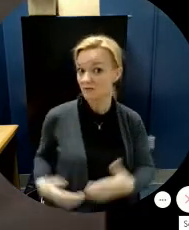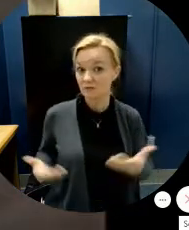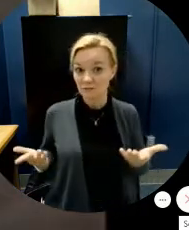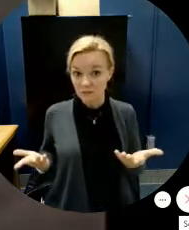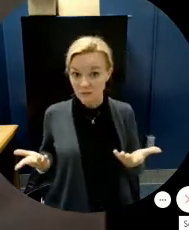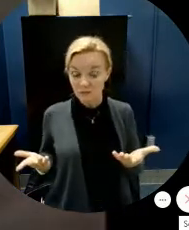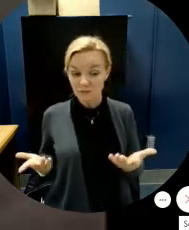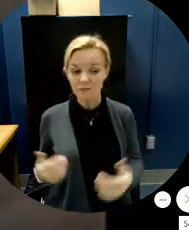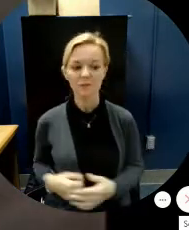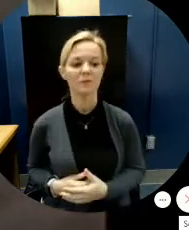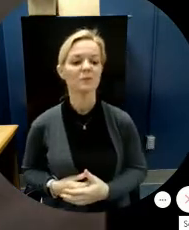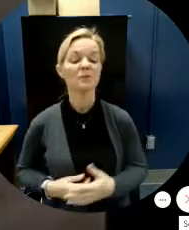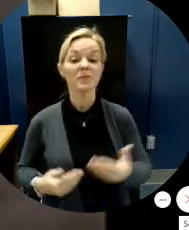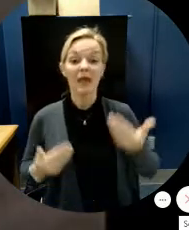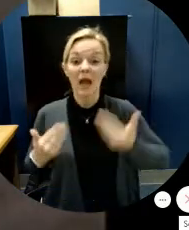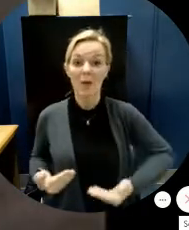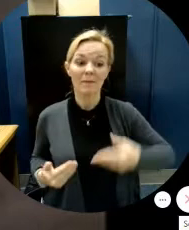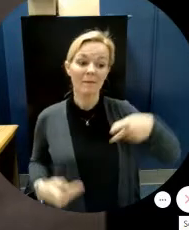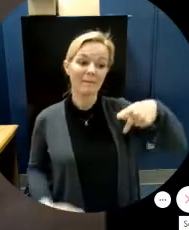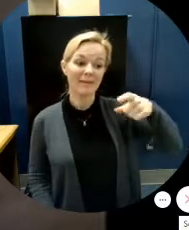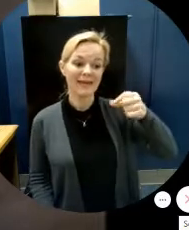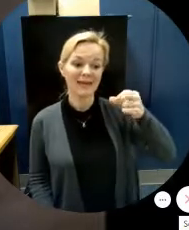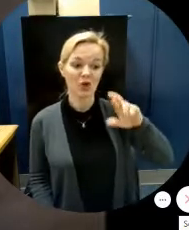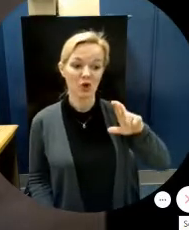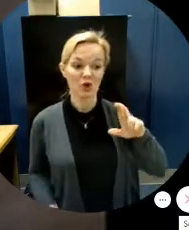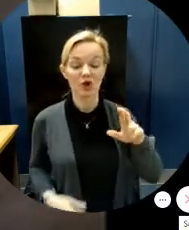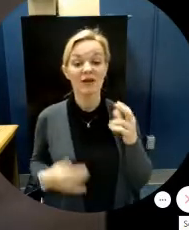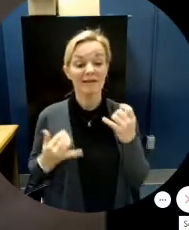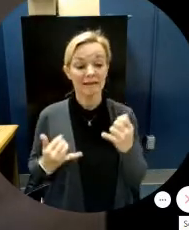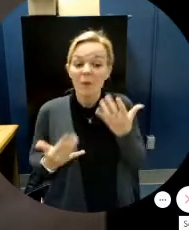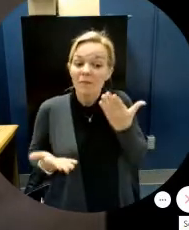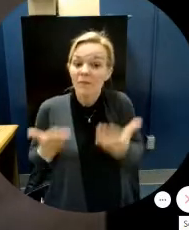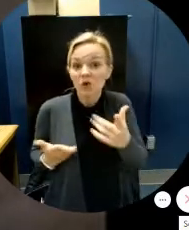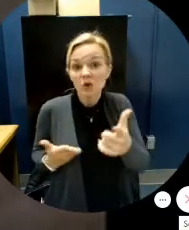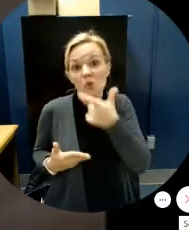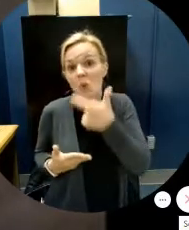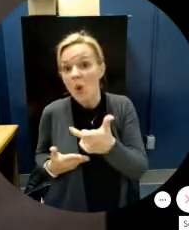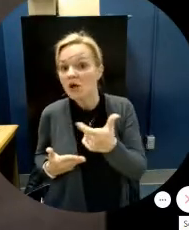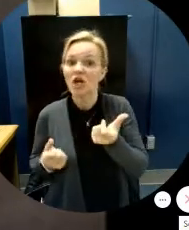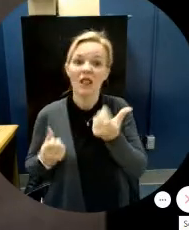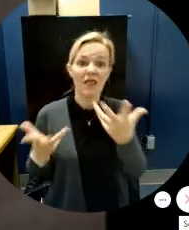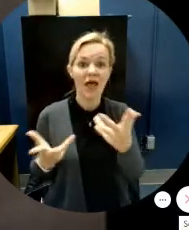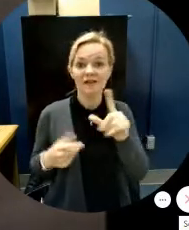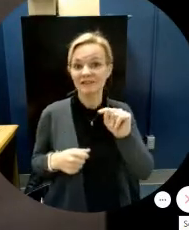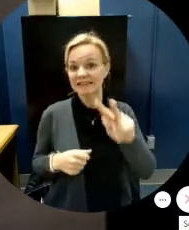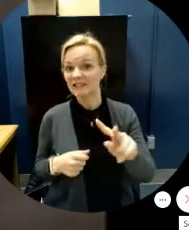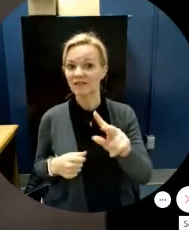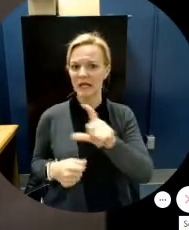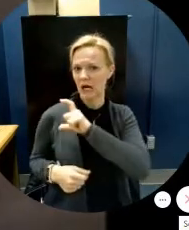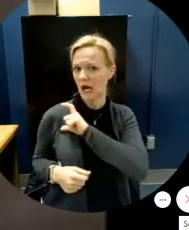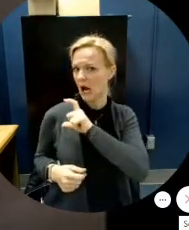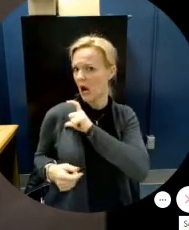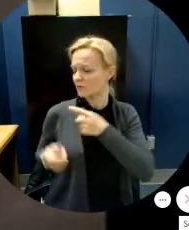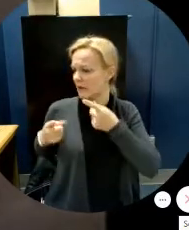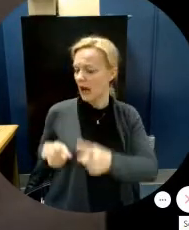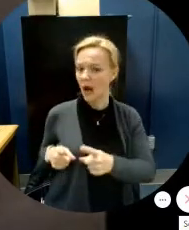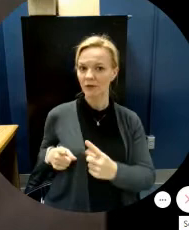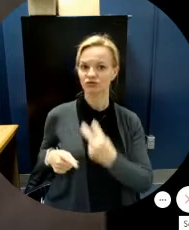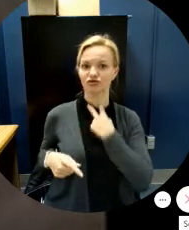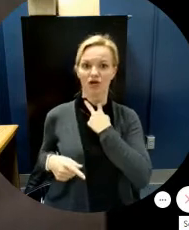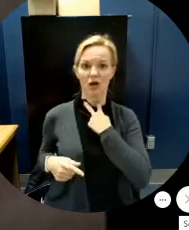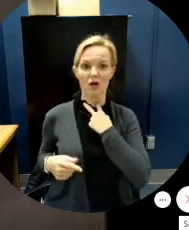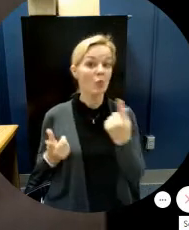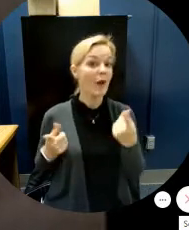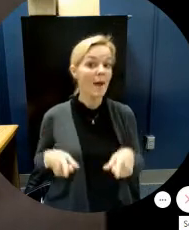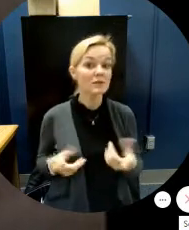I'm Peter Falk. You probably watched a lot of police shows on TV. When a cop gets in a tight spot, what happens?